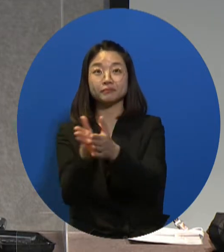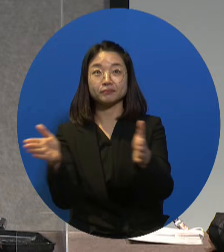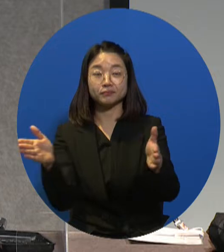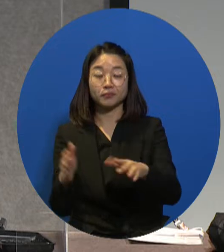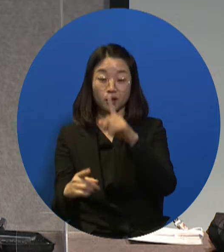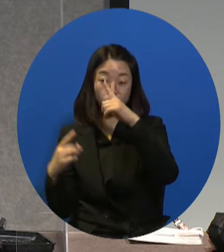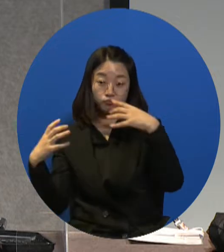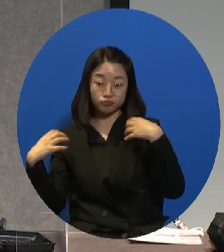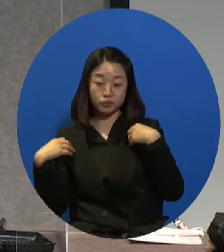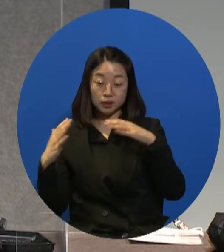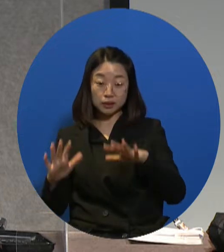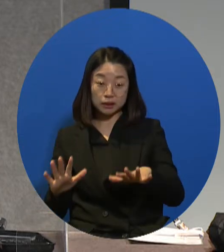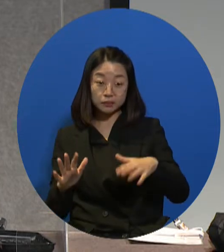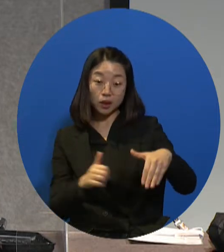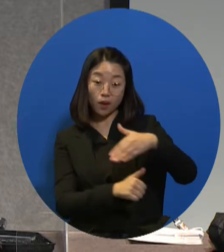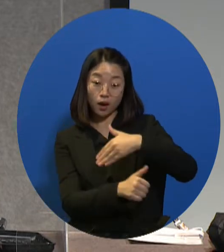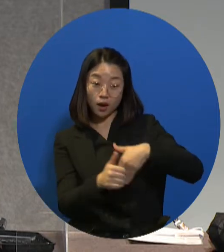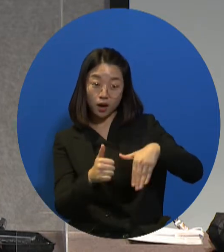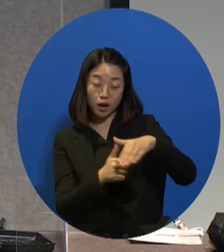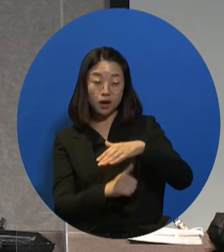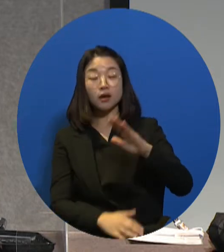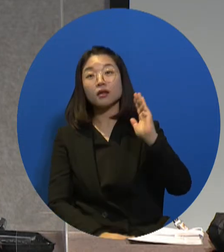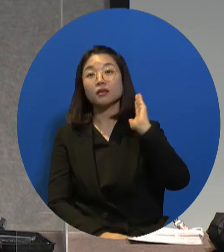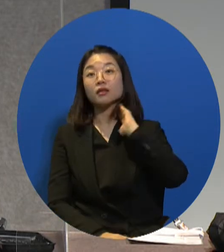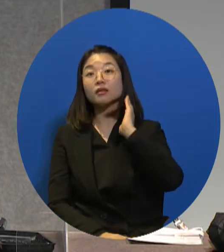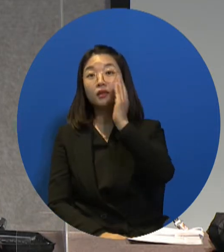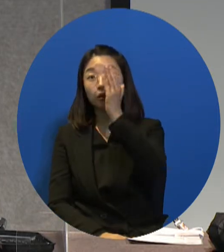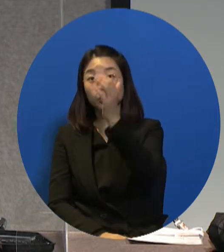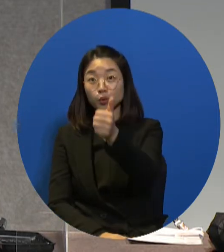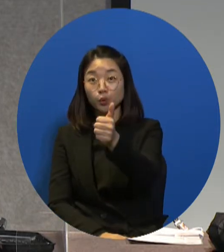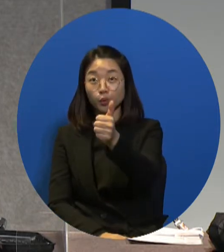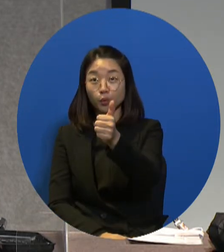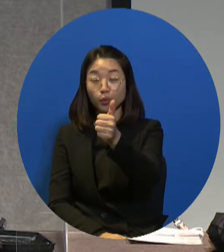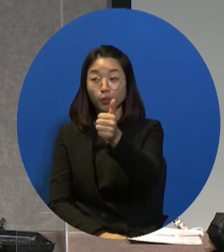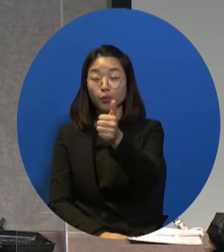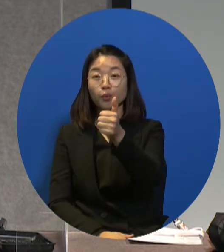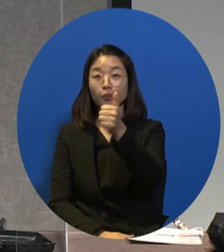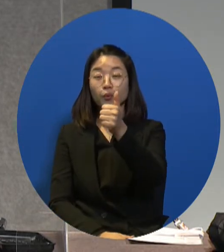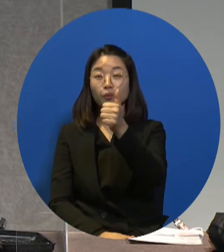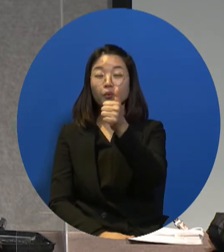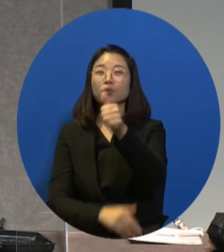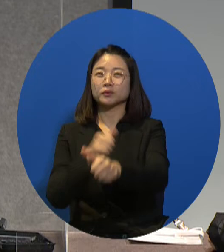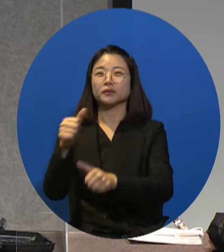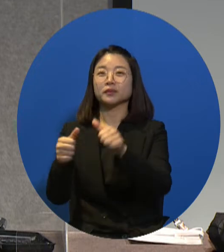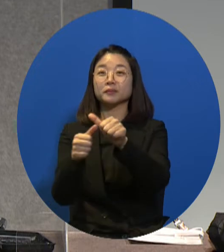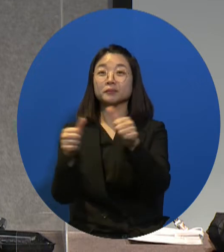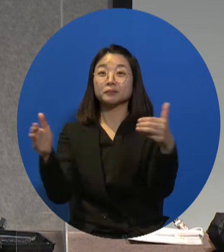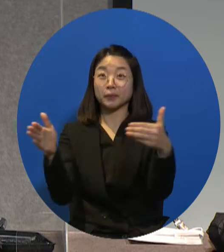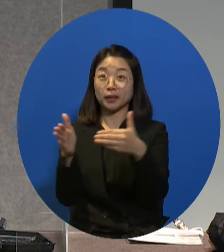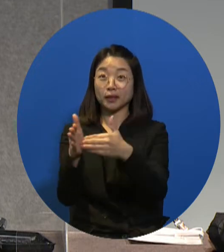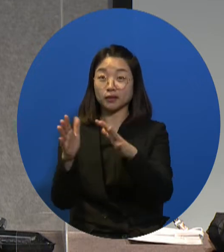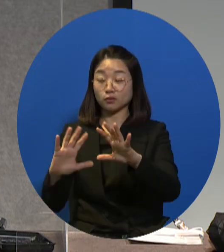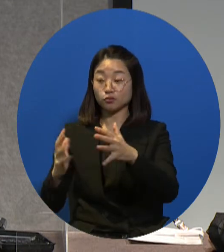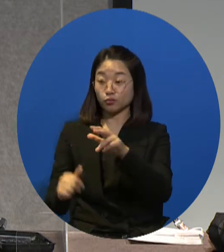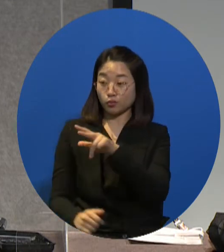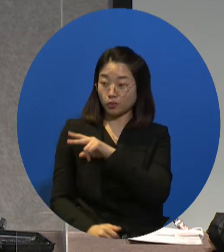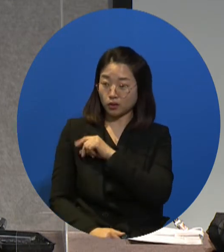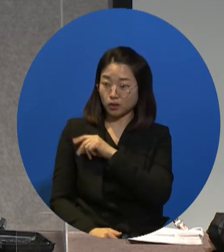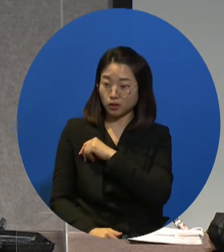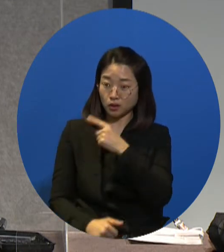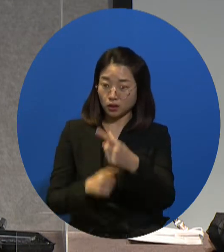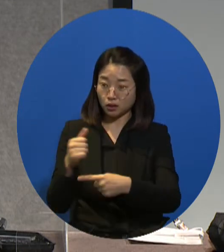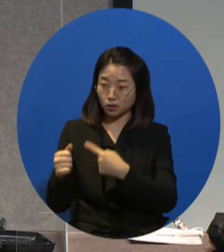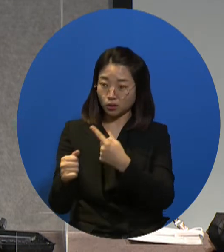submitted the optional protocol to the National Assembly, and it is actually approved by the President's office,